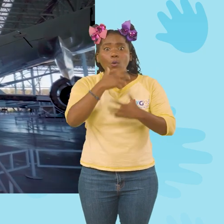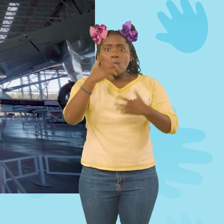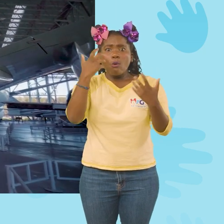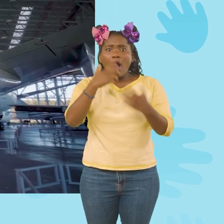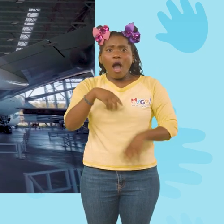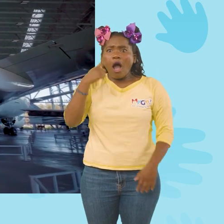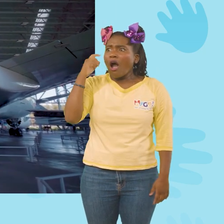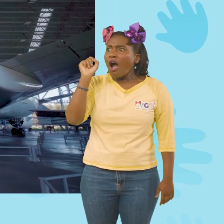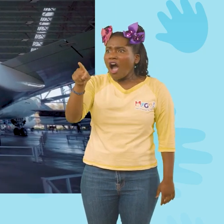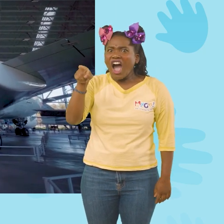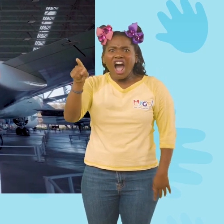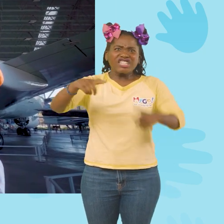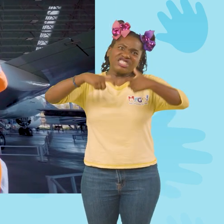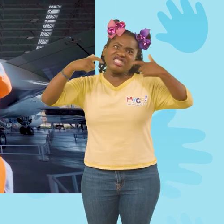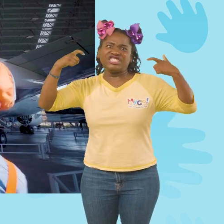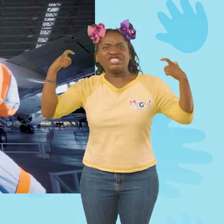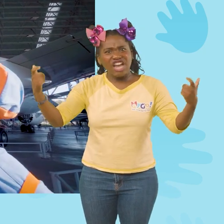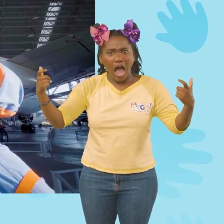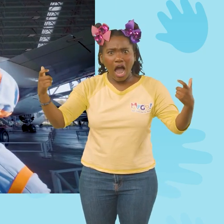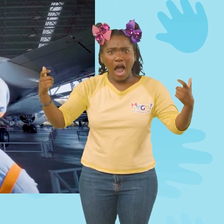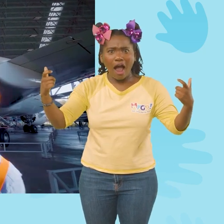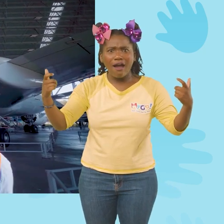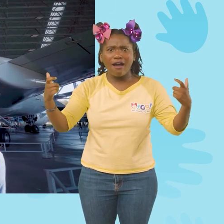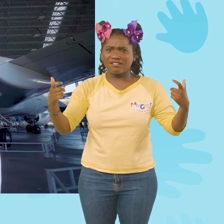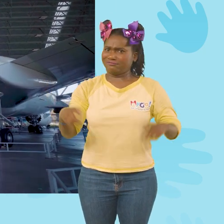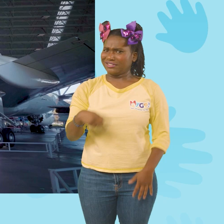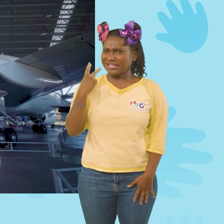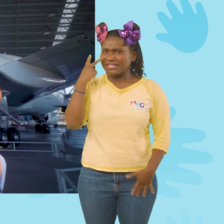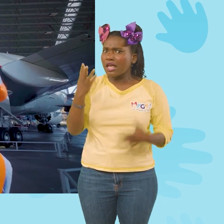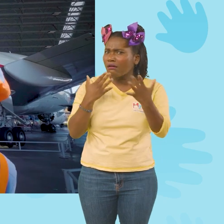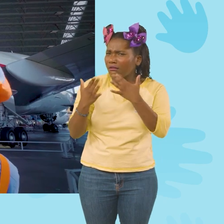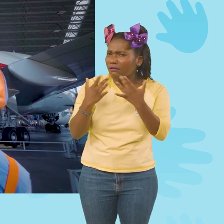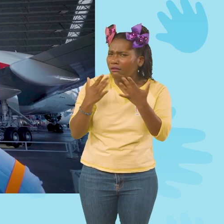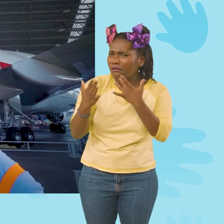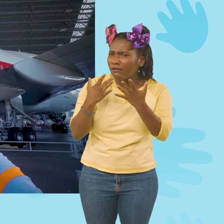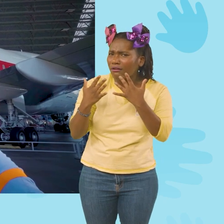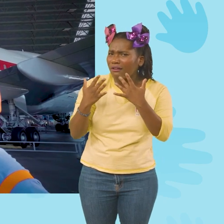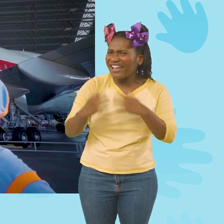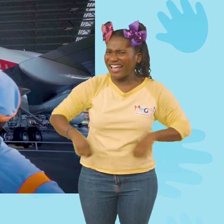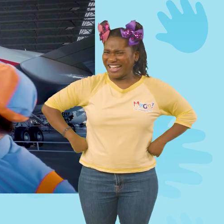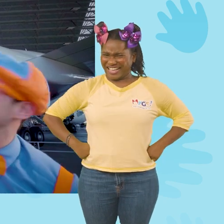Whoa! Look at how big that airplane is! Whoa! Do you see the colors of it?